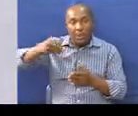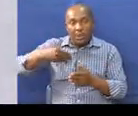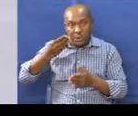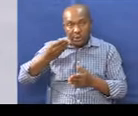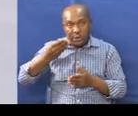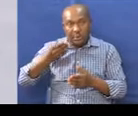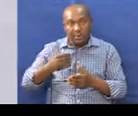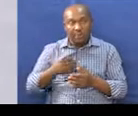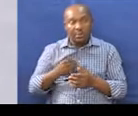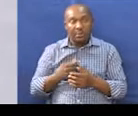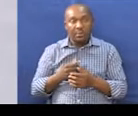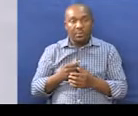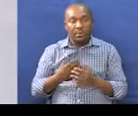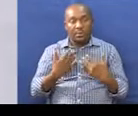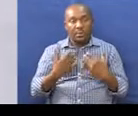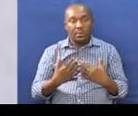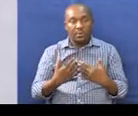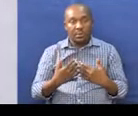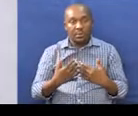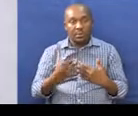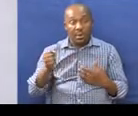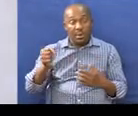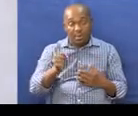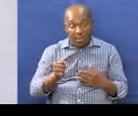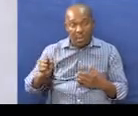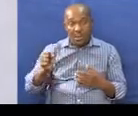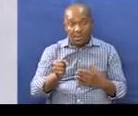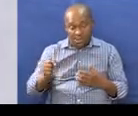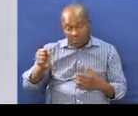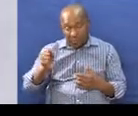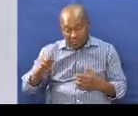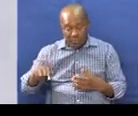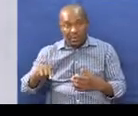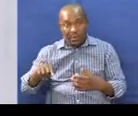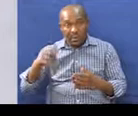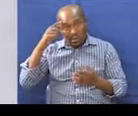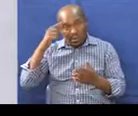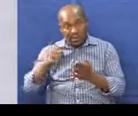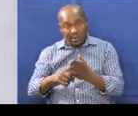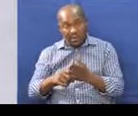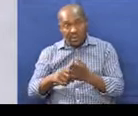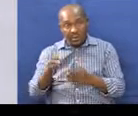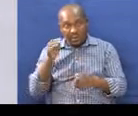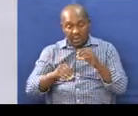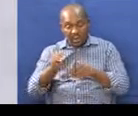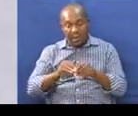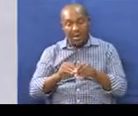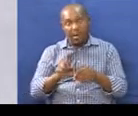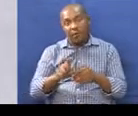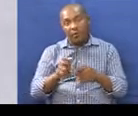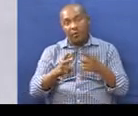That mixture, term it as solution D. Perform a food